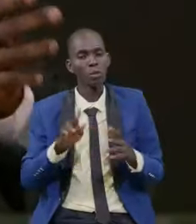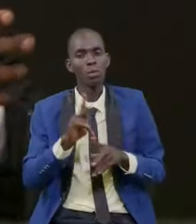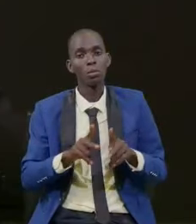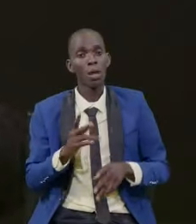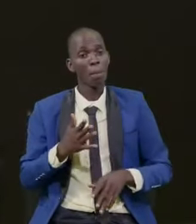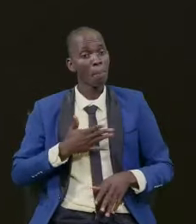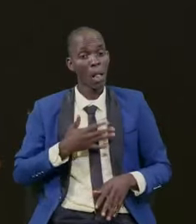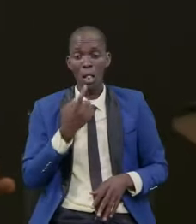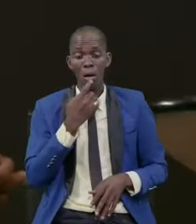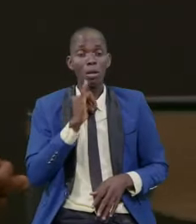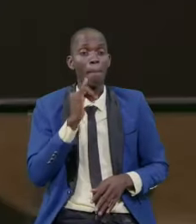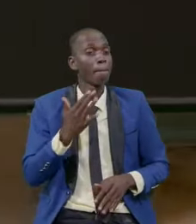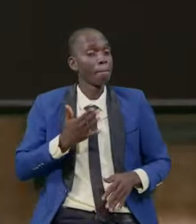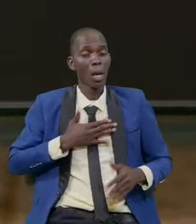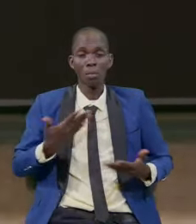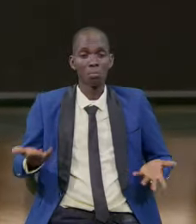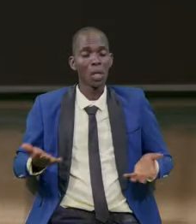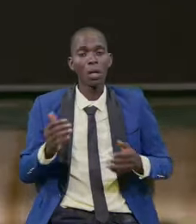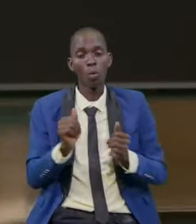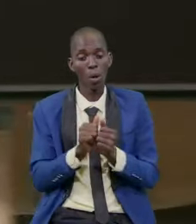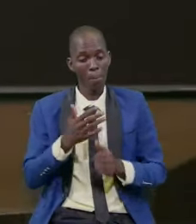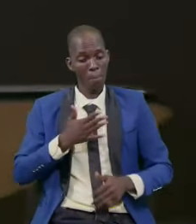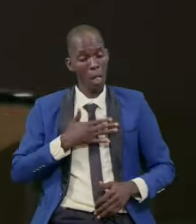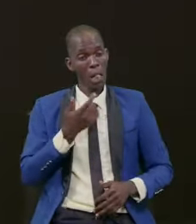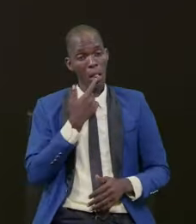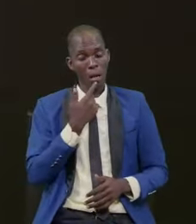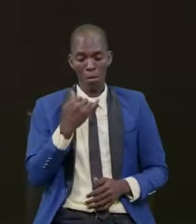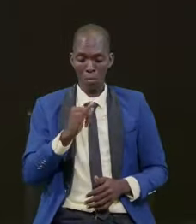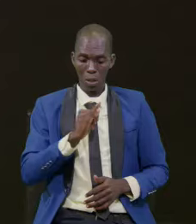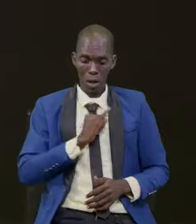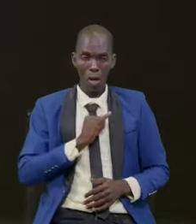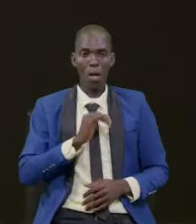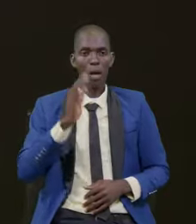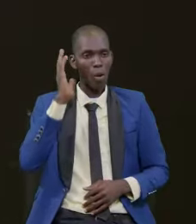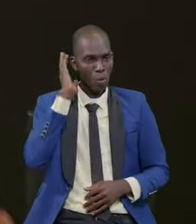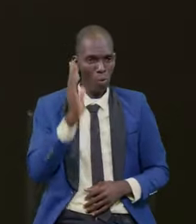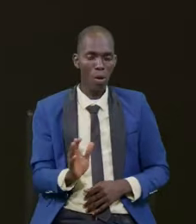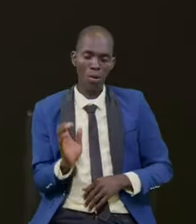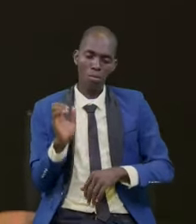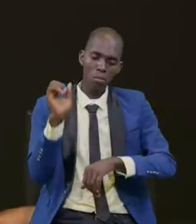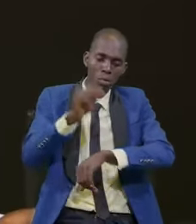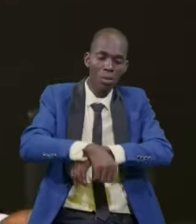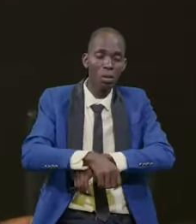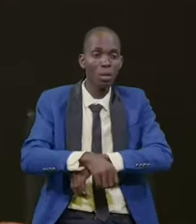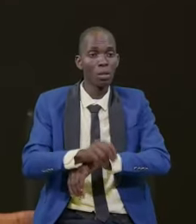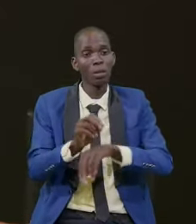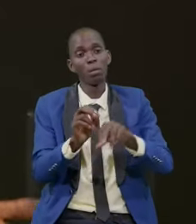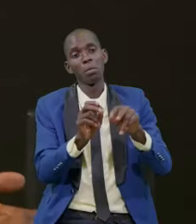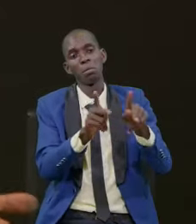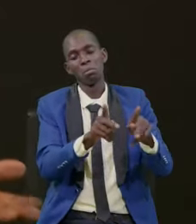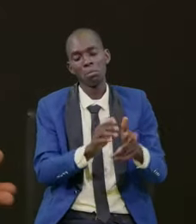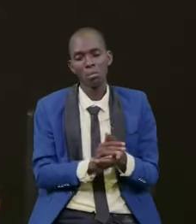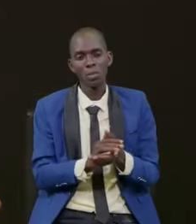is mine, and with my tongue I will prevail. And then it says,